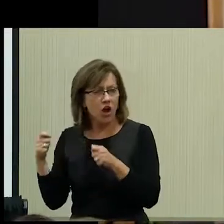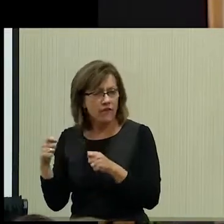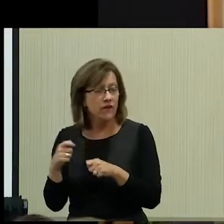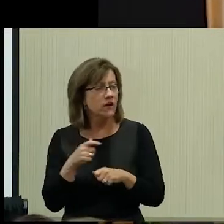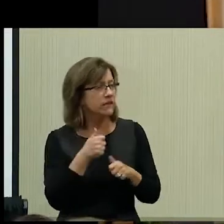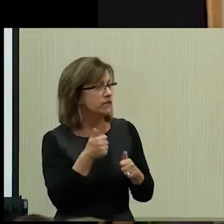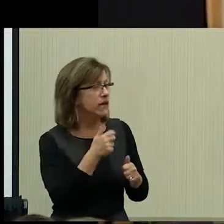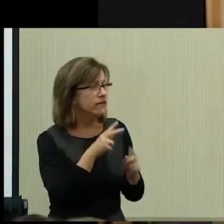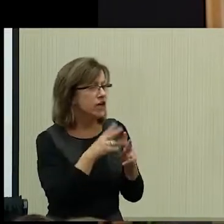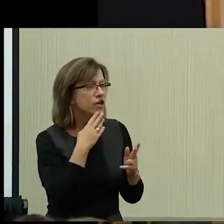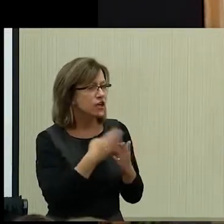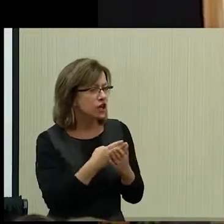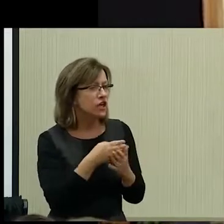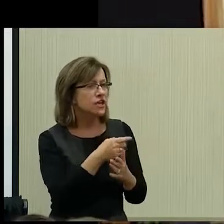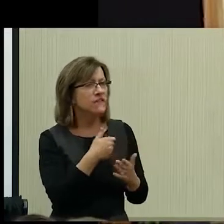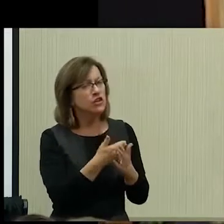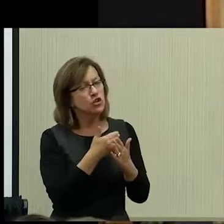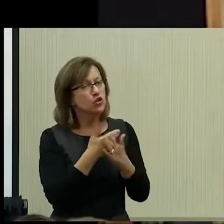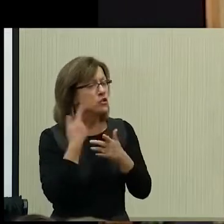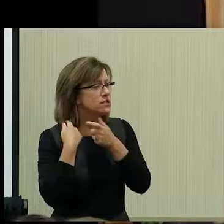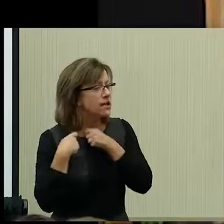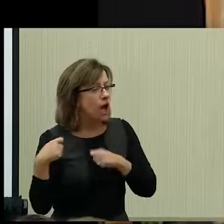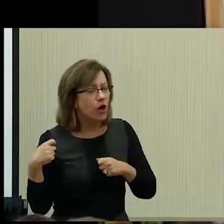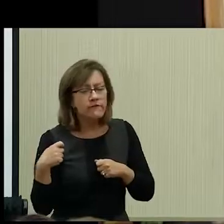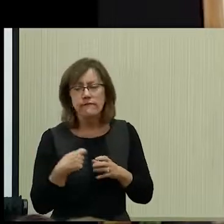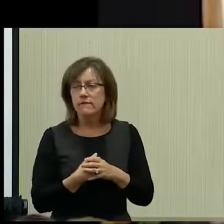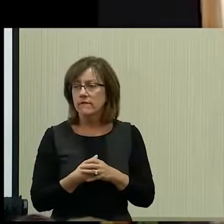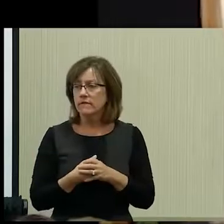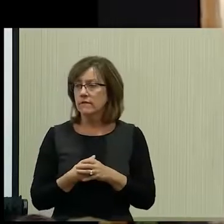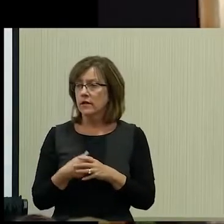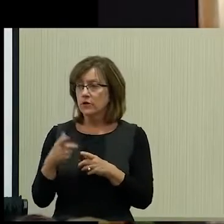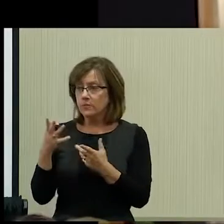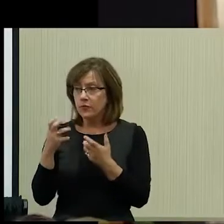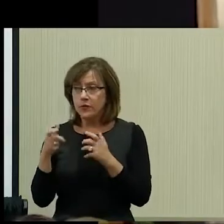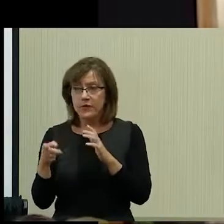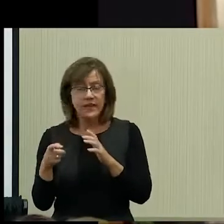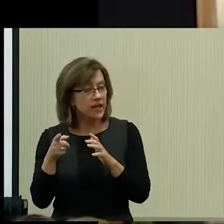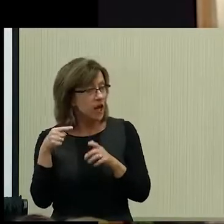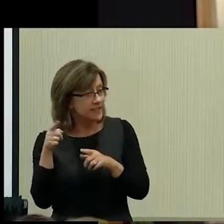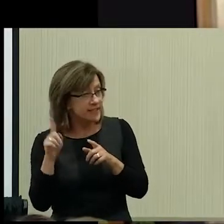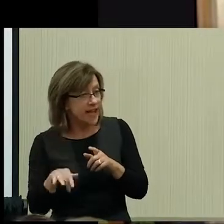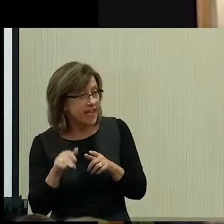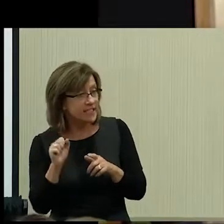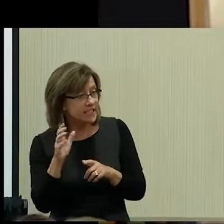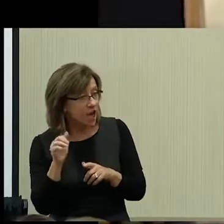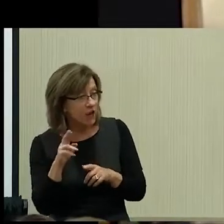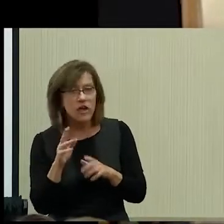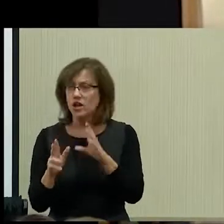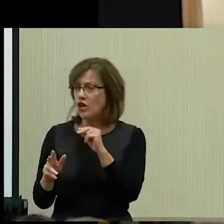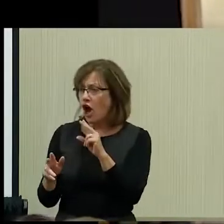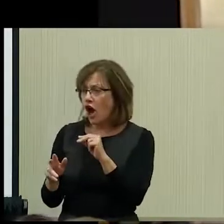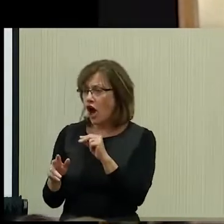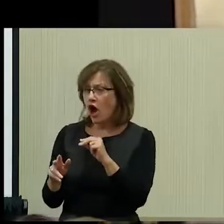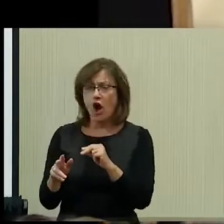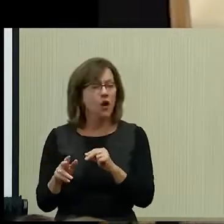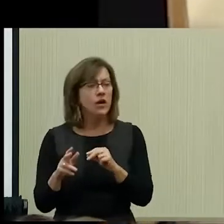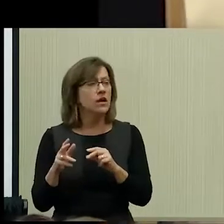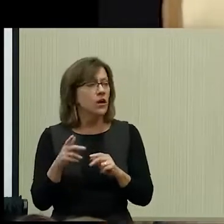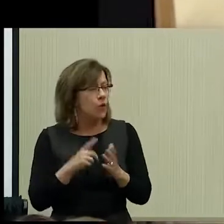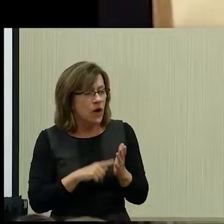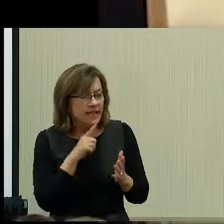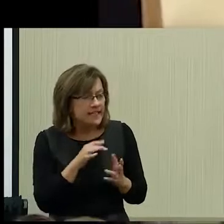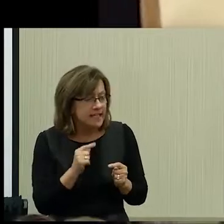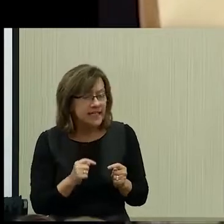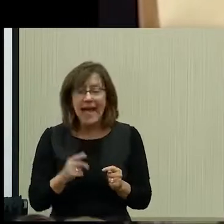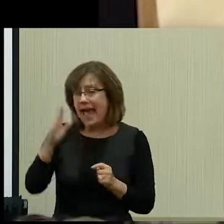blue scarf. Very good. Let's find his blue scarf. No! Are these scarves? No! What are they?